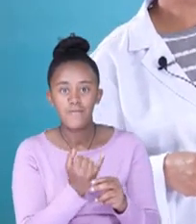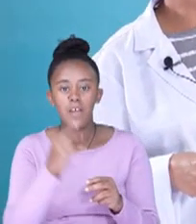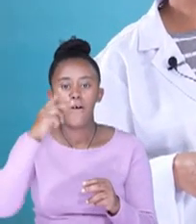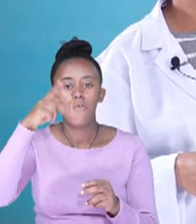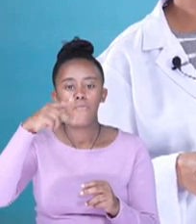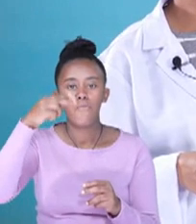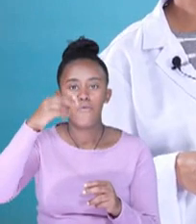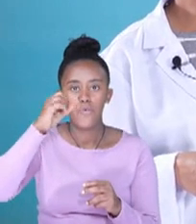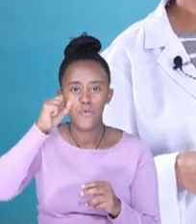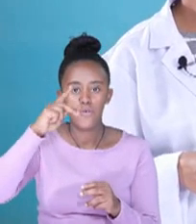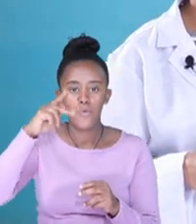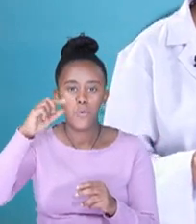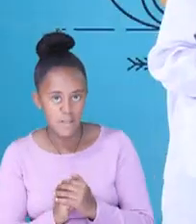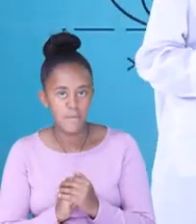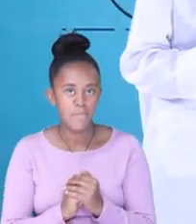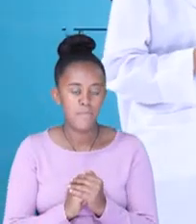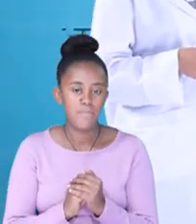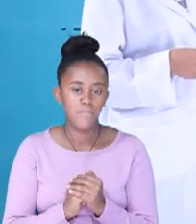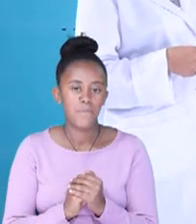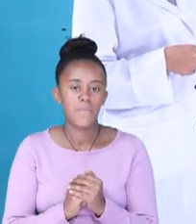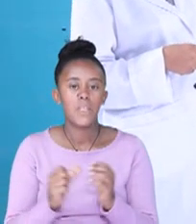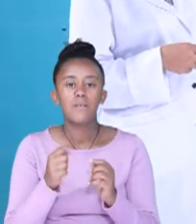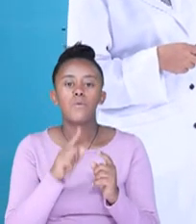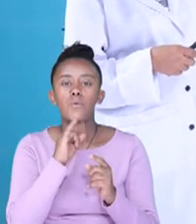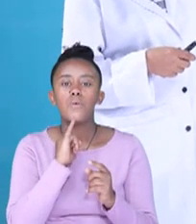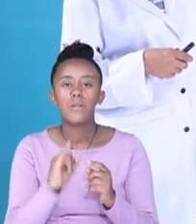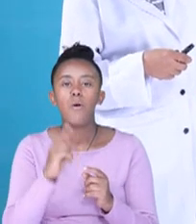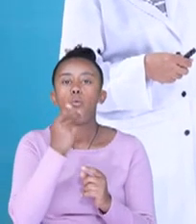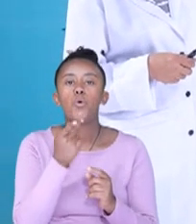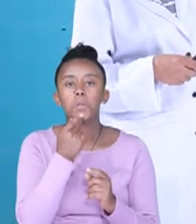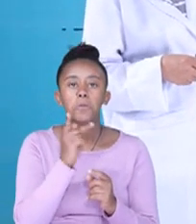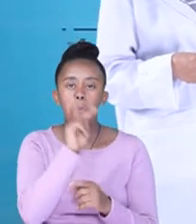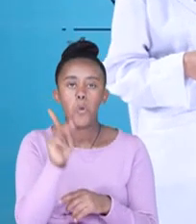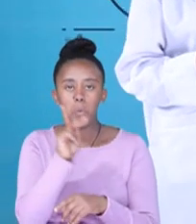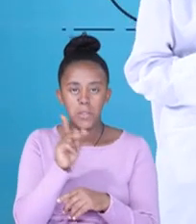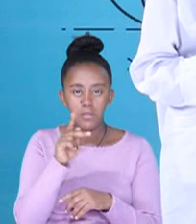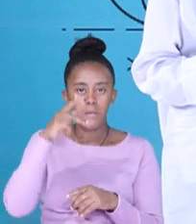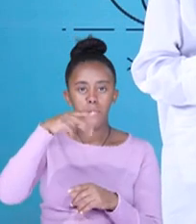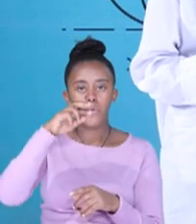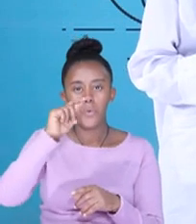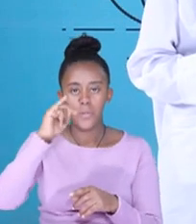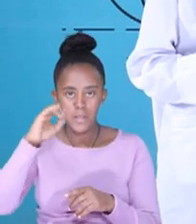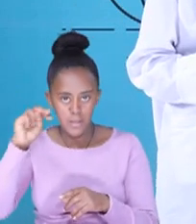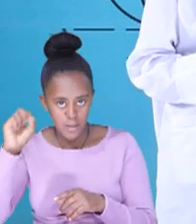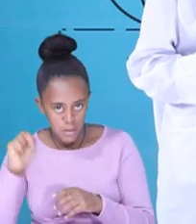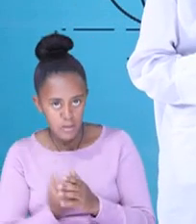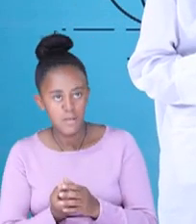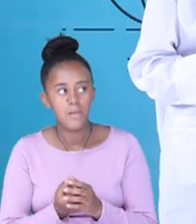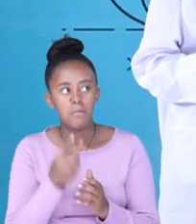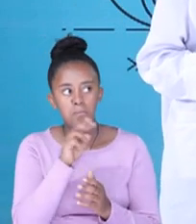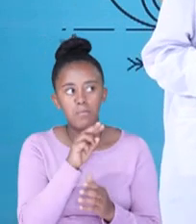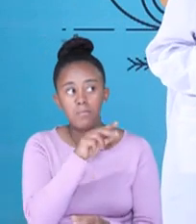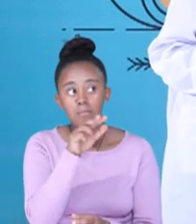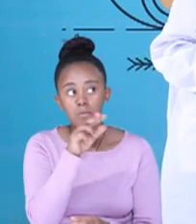phospholipids. These are phospholipids. And the other one is protein. The plasma membrane has protein. For example, if you